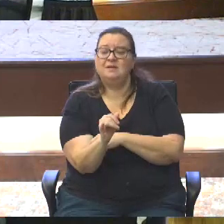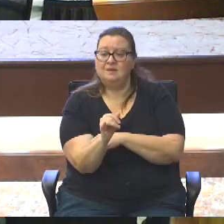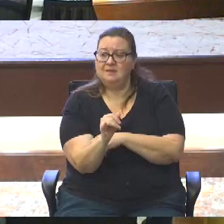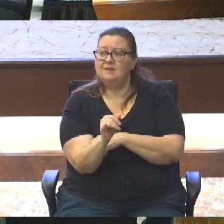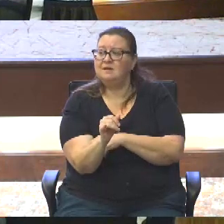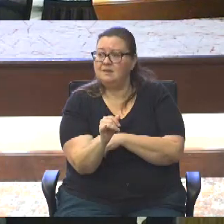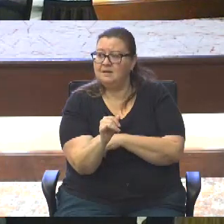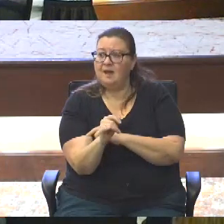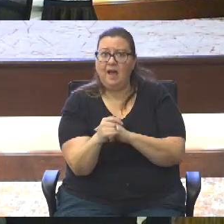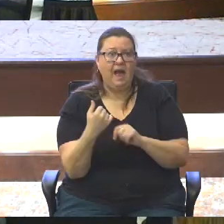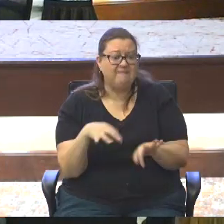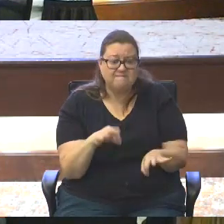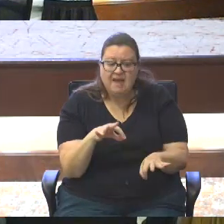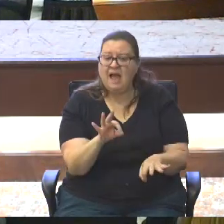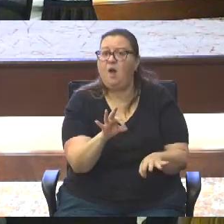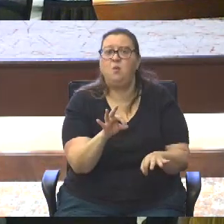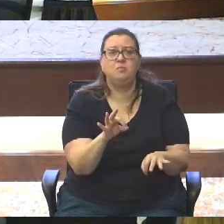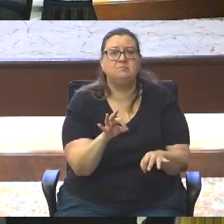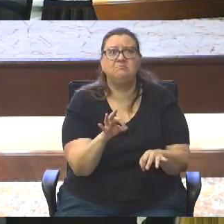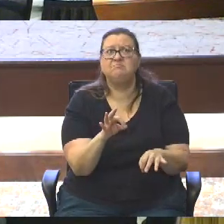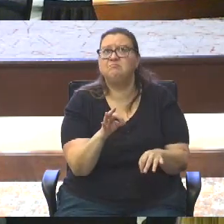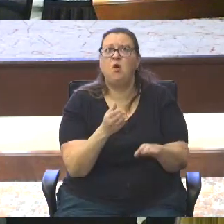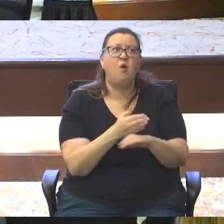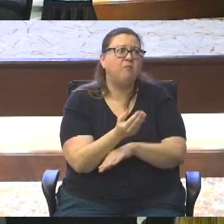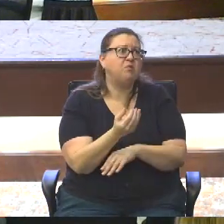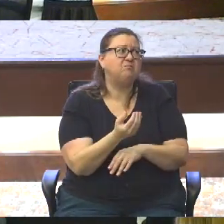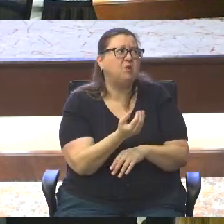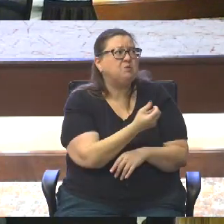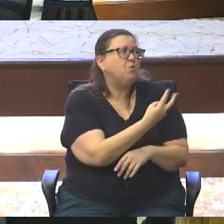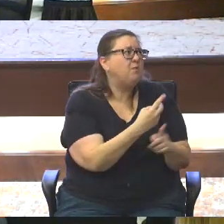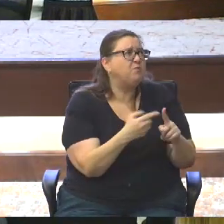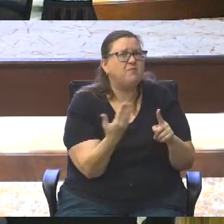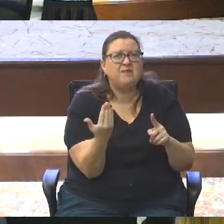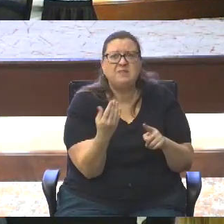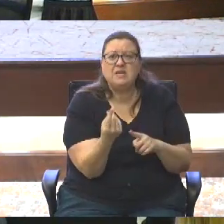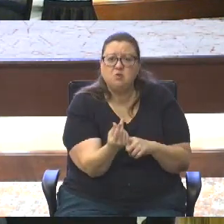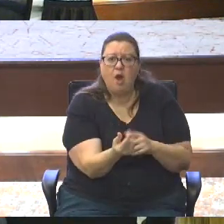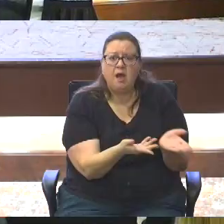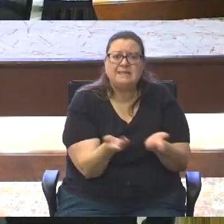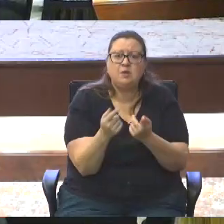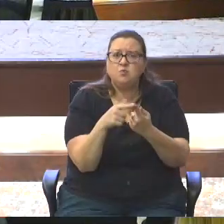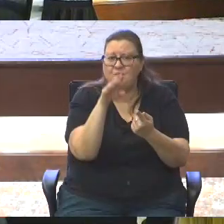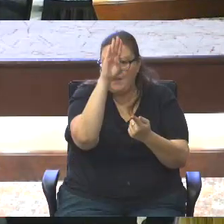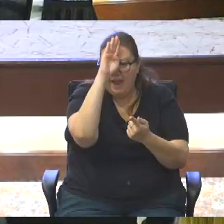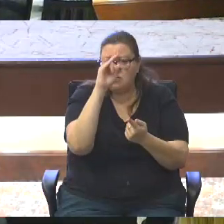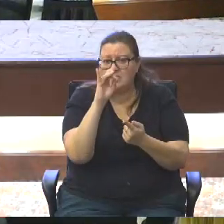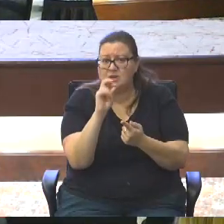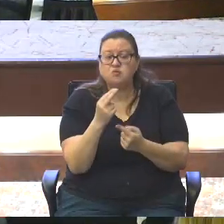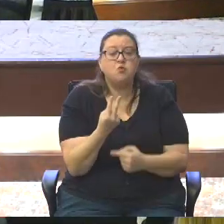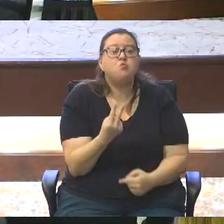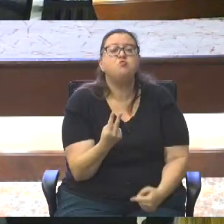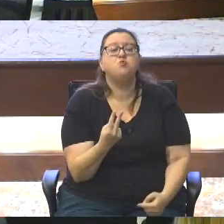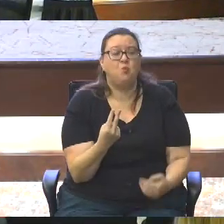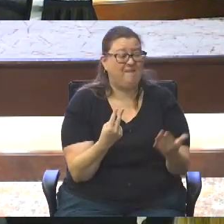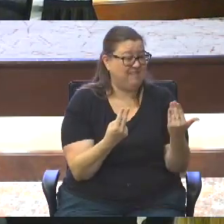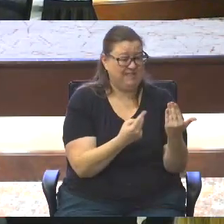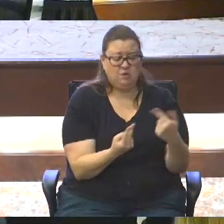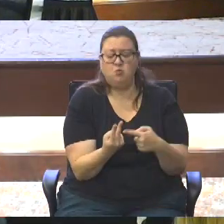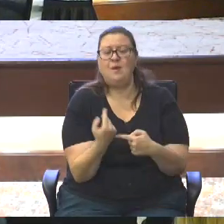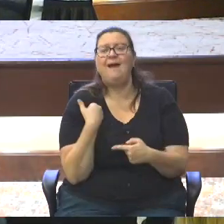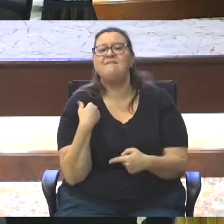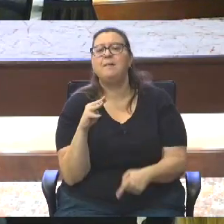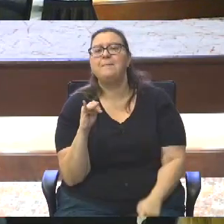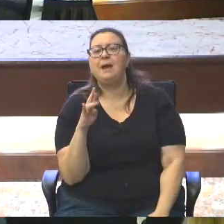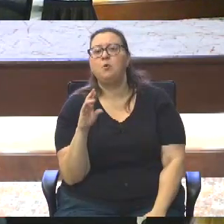taken a dozen or 15 dogs to fire stations to be checked, and I think 2 of them were microchipped. And it